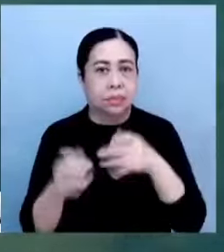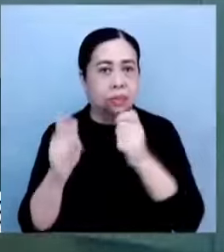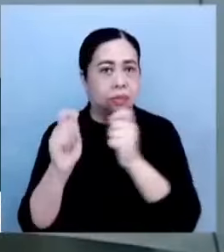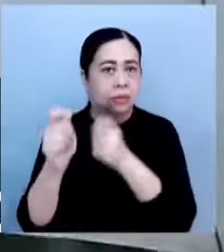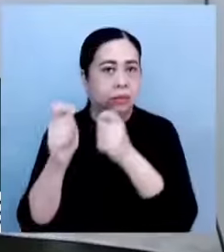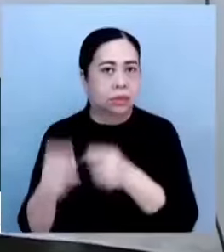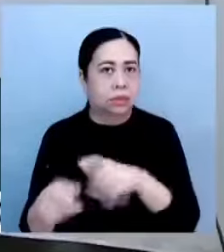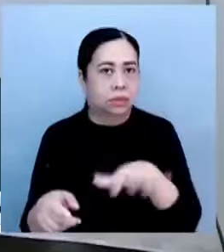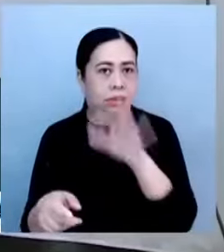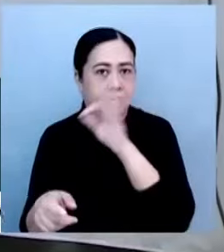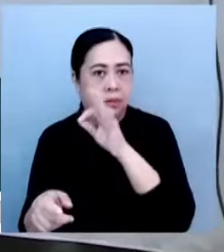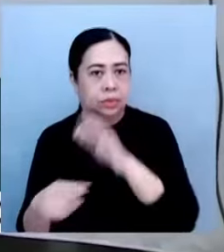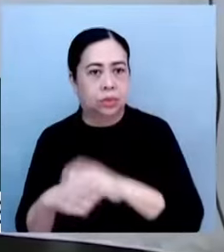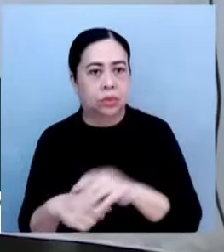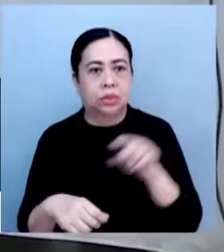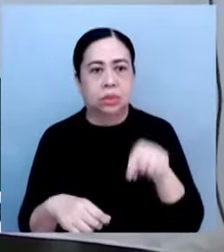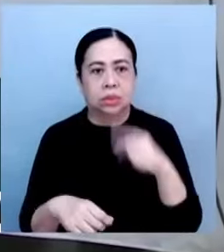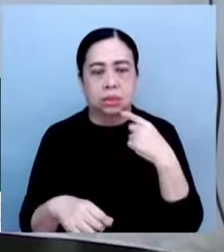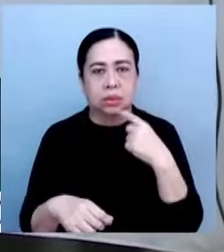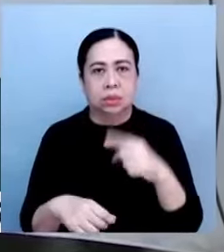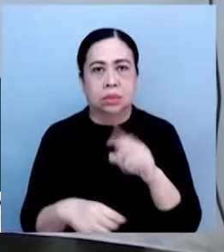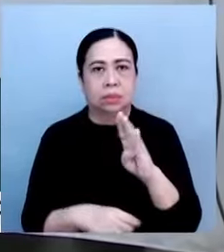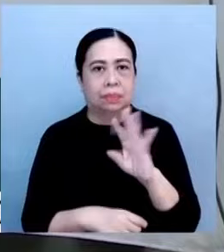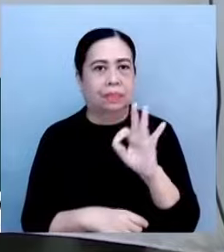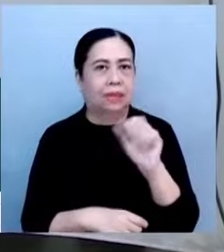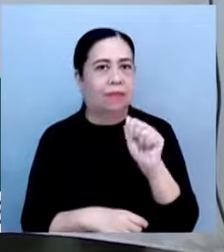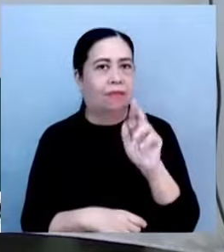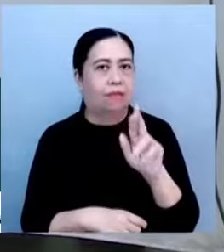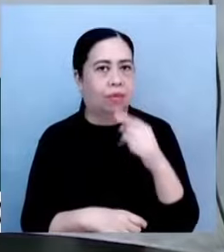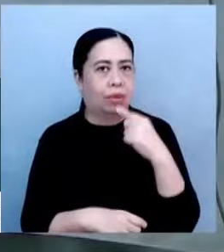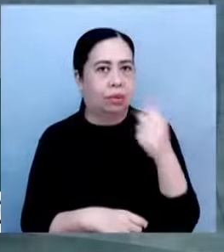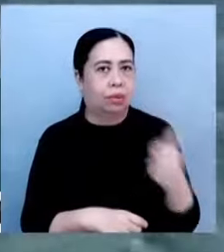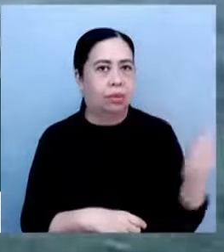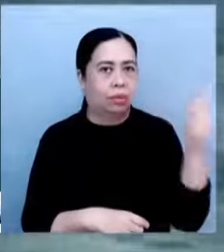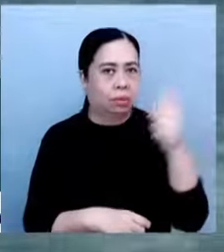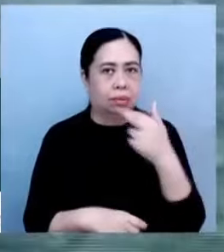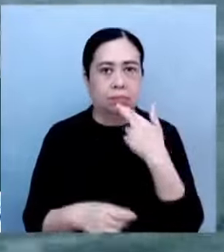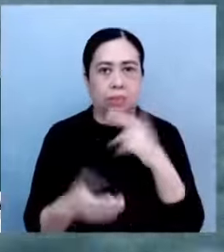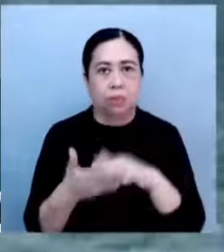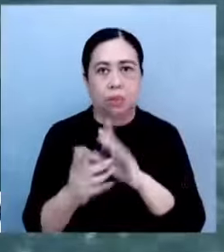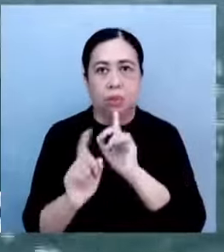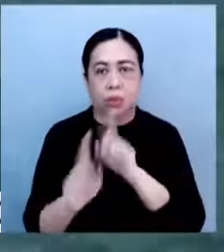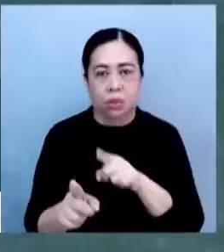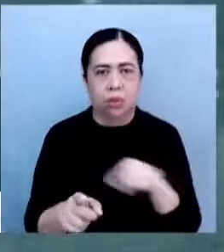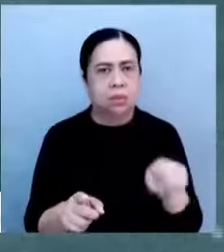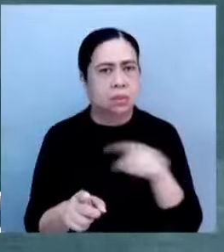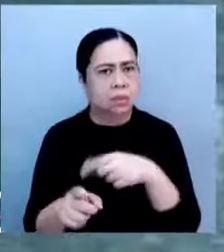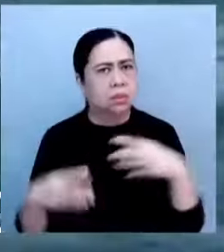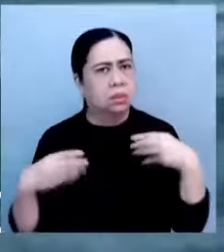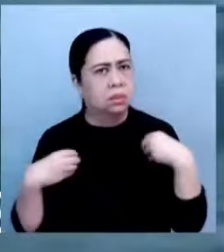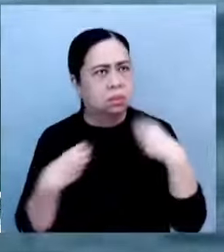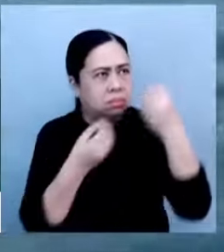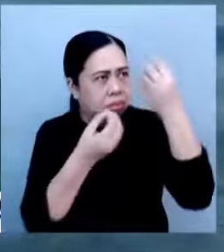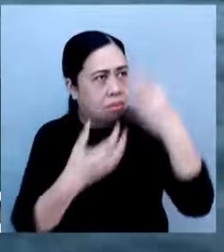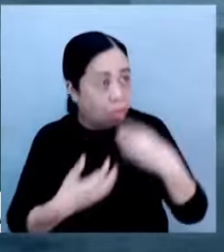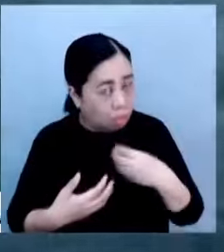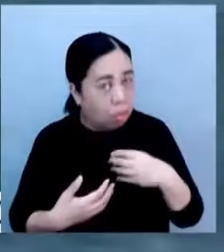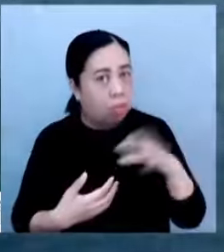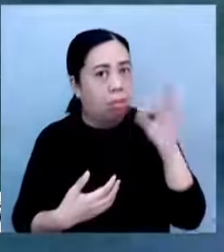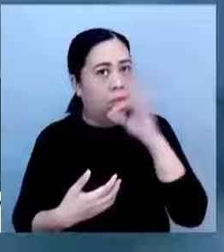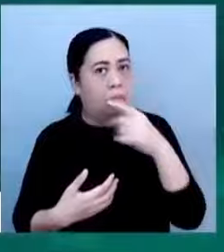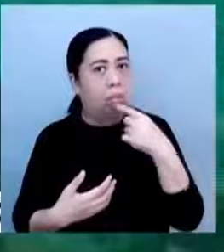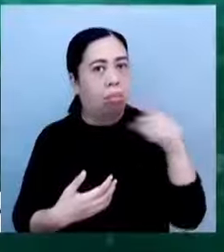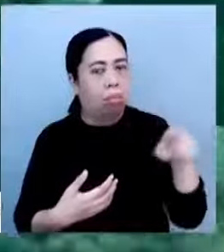Filipinos. This is what the Bureau of Fisheries and Aquatic Resources told reporters, saying they received information from Filipino